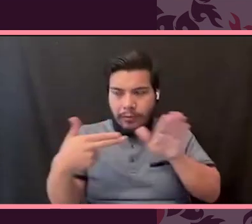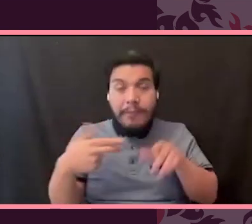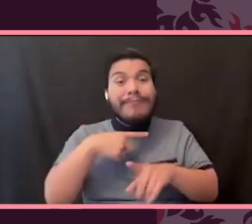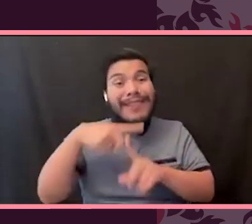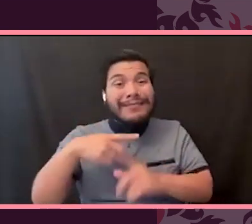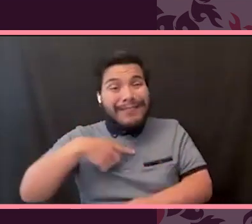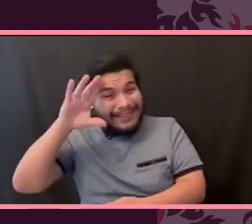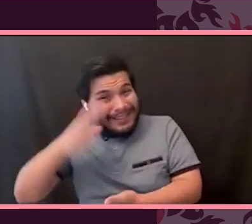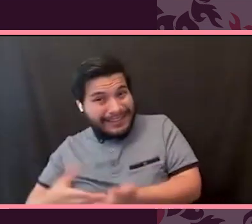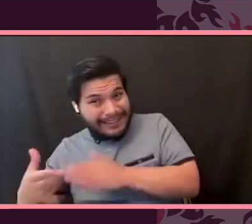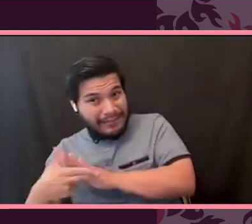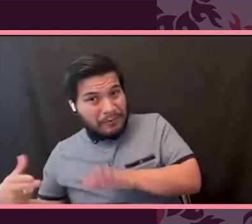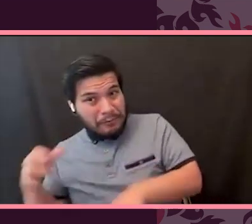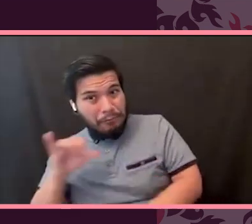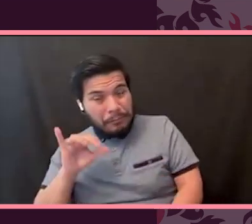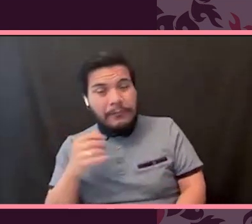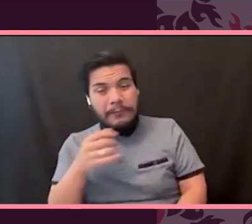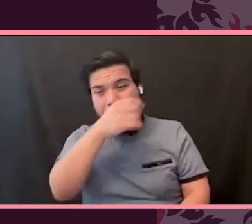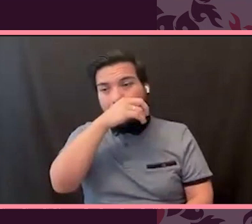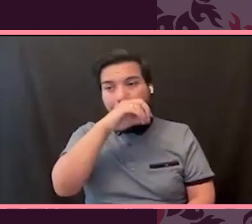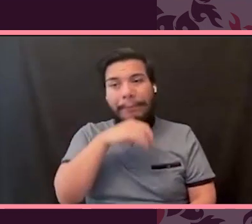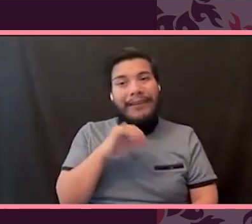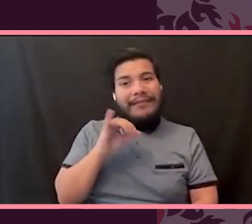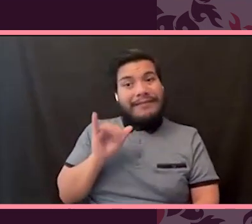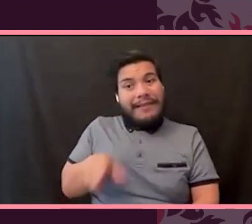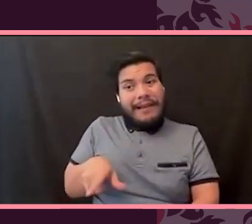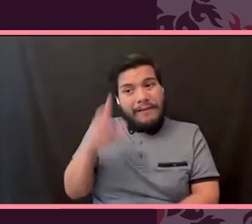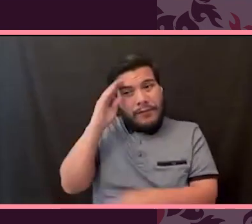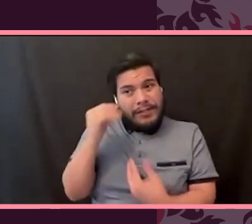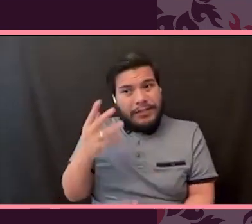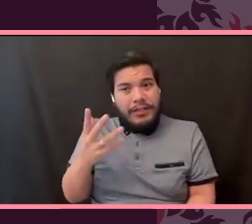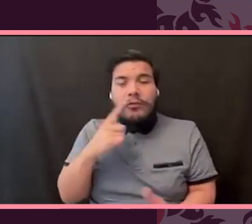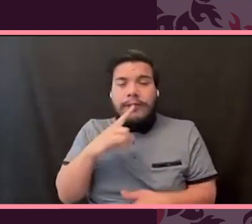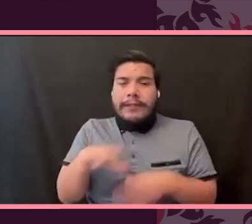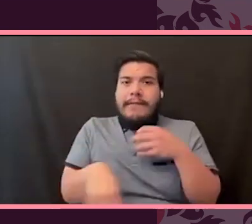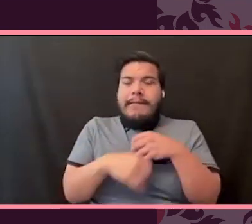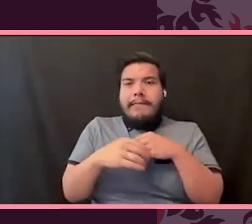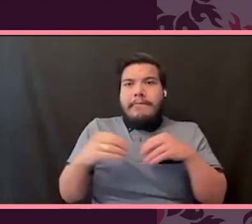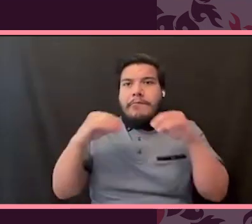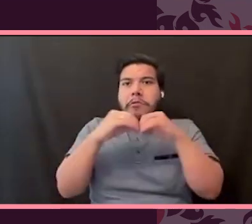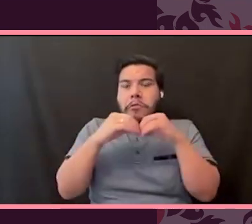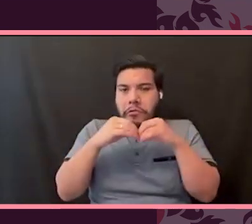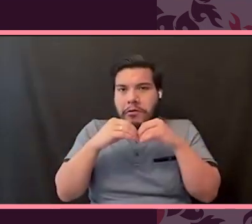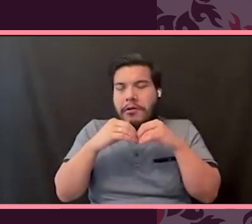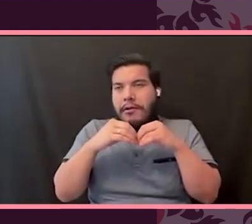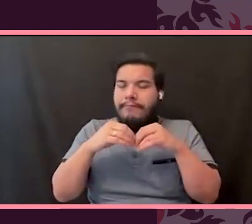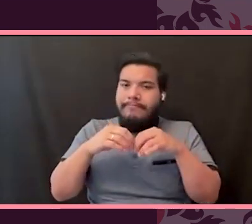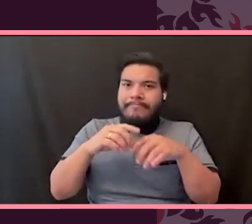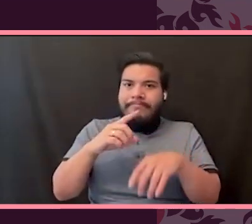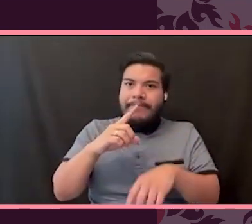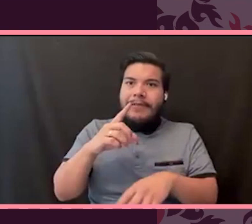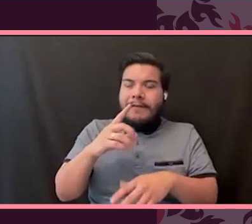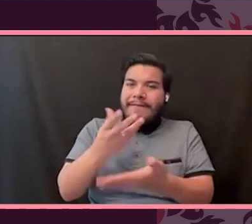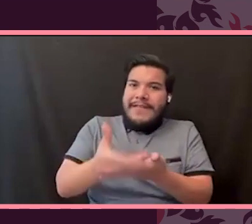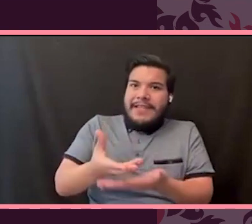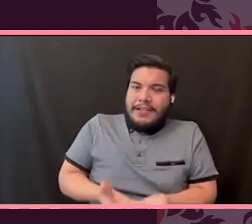diagnosed, you know, and that background, it really added, I feel like, extra validity. I did see someone